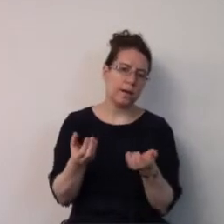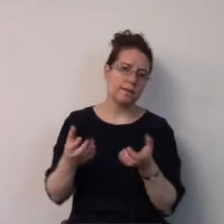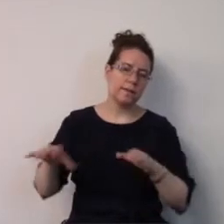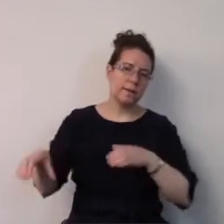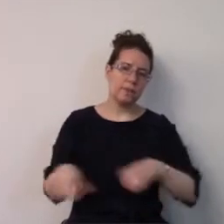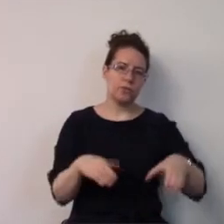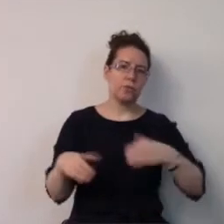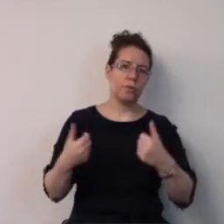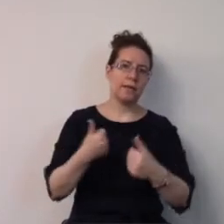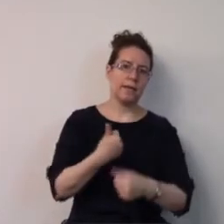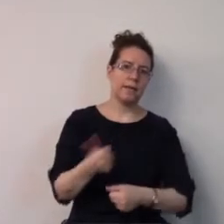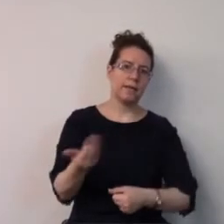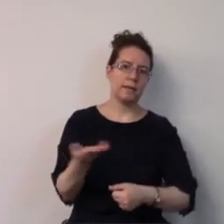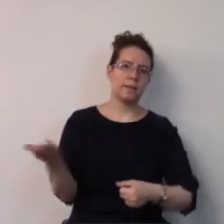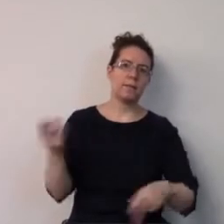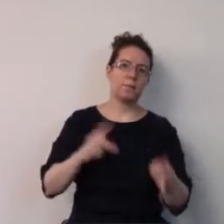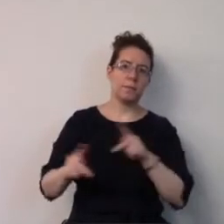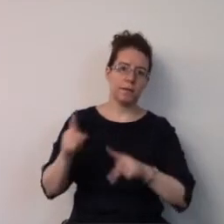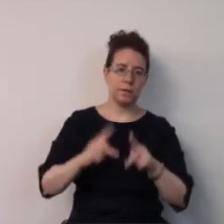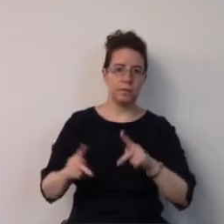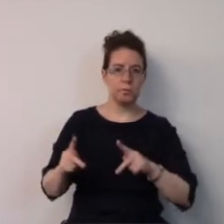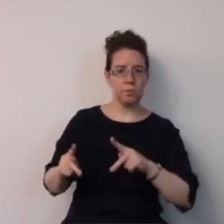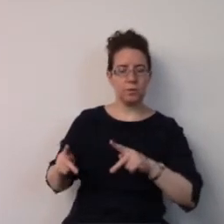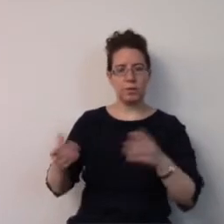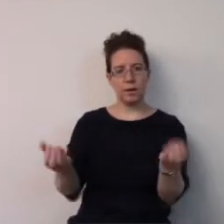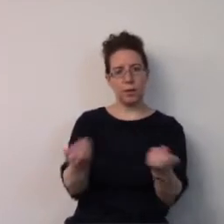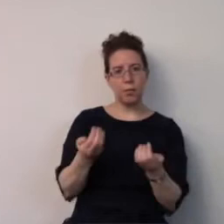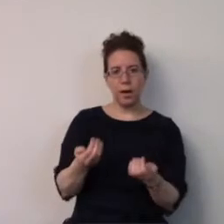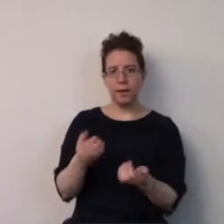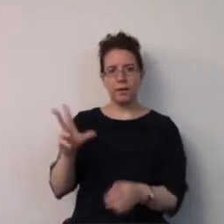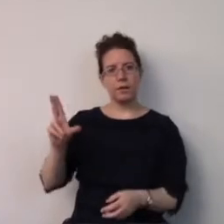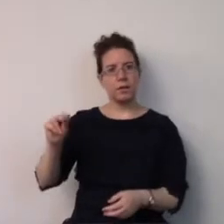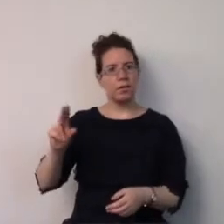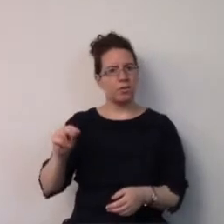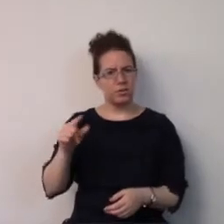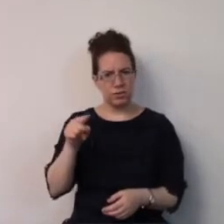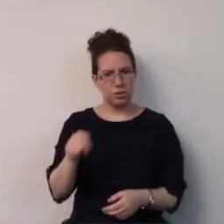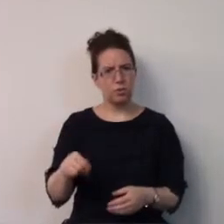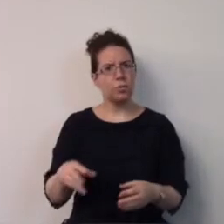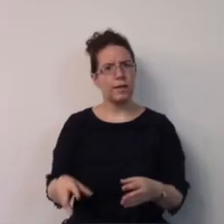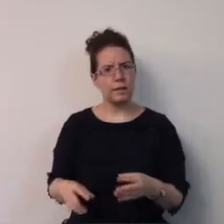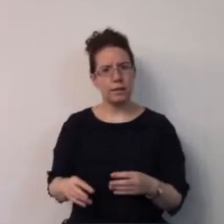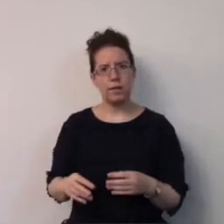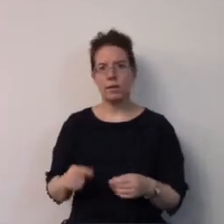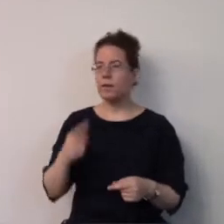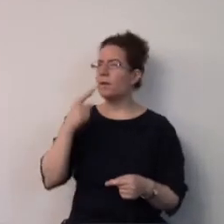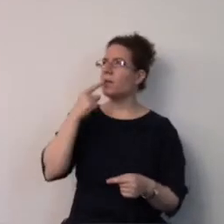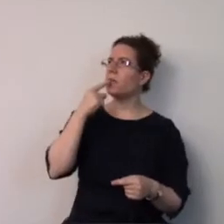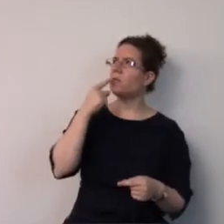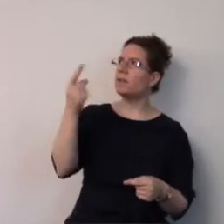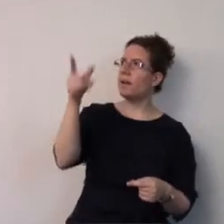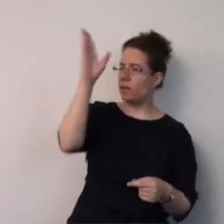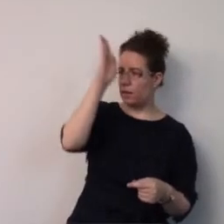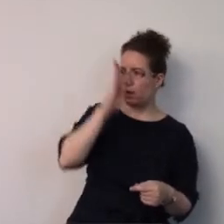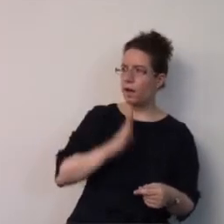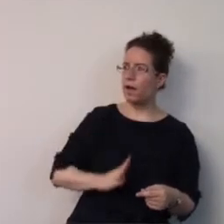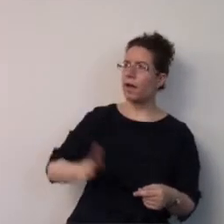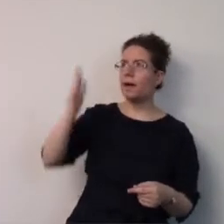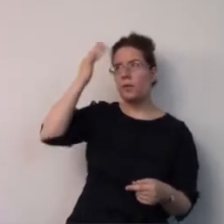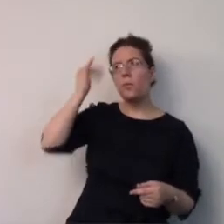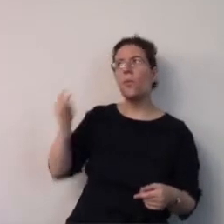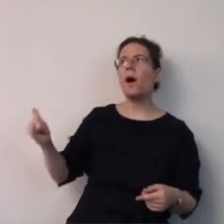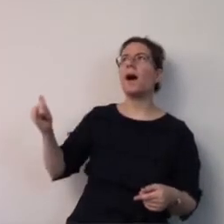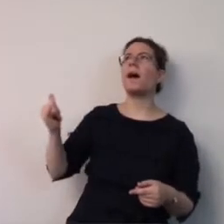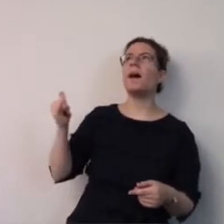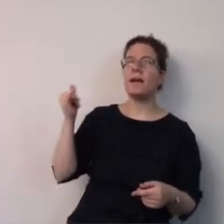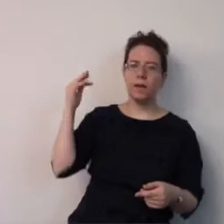Yes. Amen. But we need to become converted and become like children. Whosoever therefore shall humble himself as this little child, the